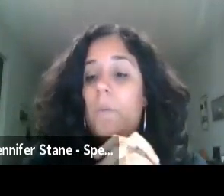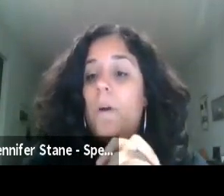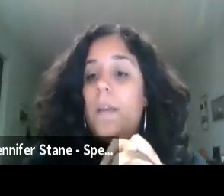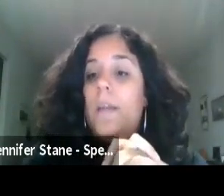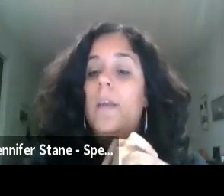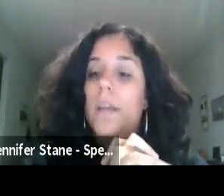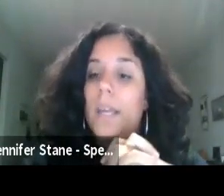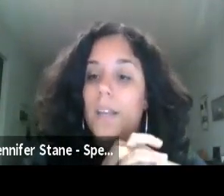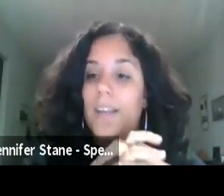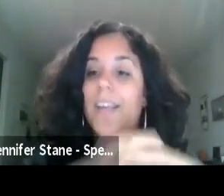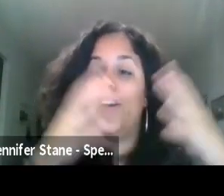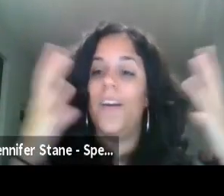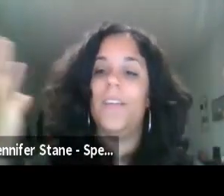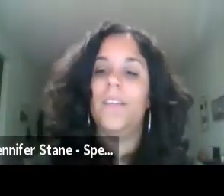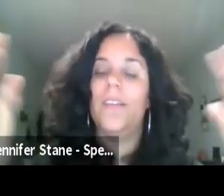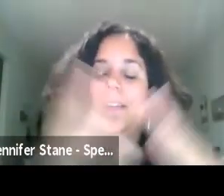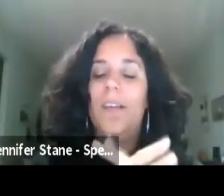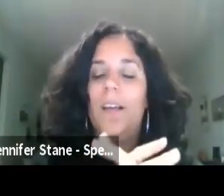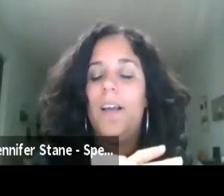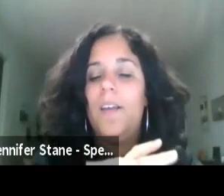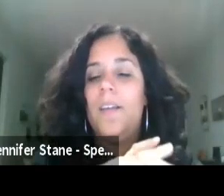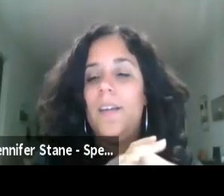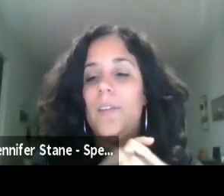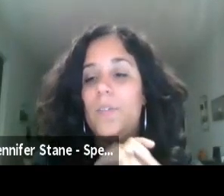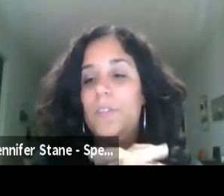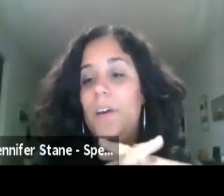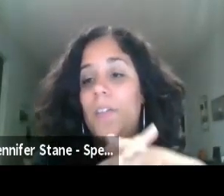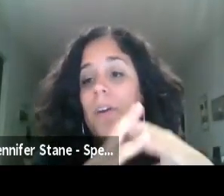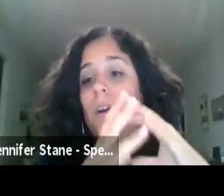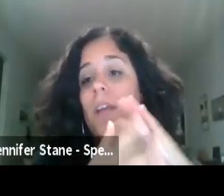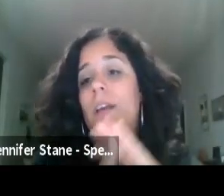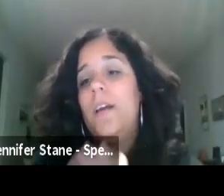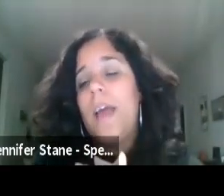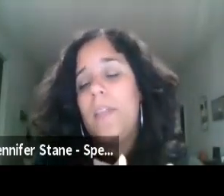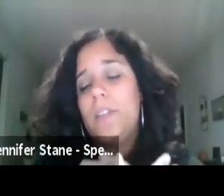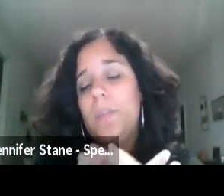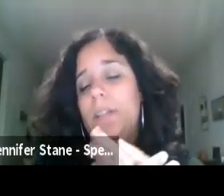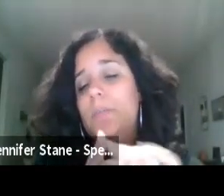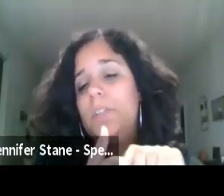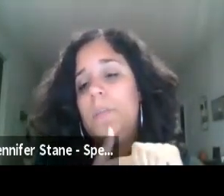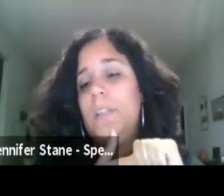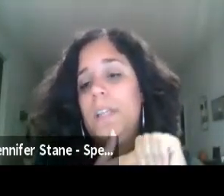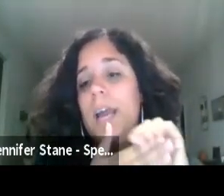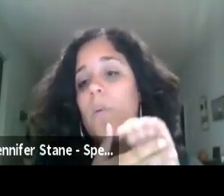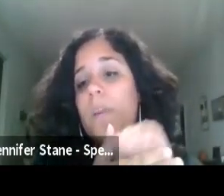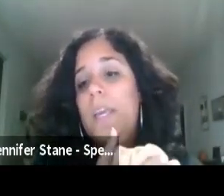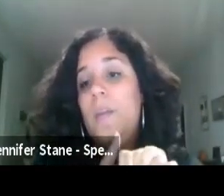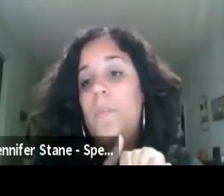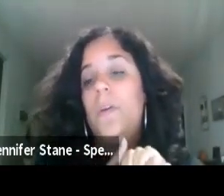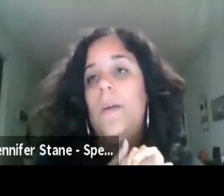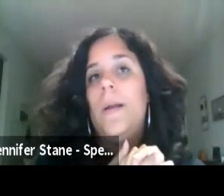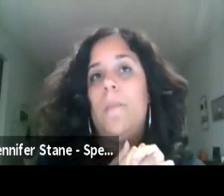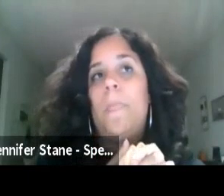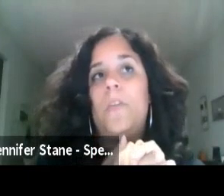keeping everyone in our inclusive health and our athletes with intellectual disabilities? How do we